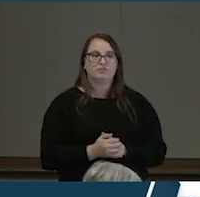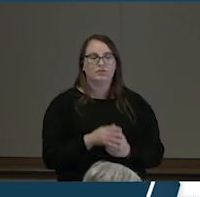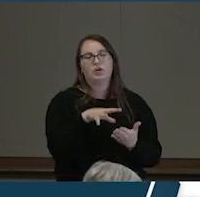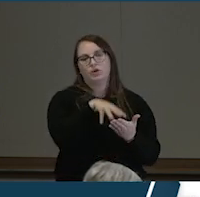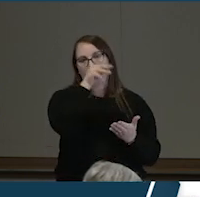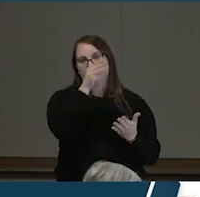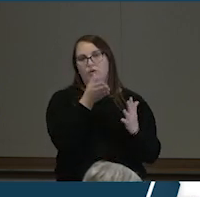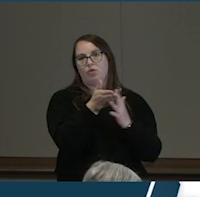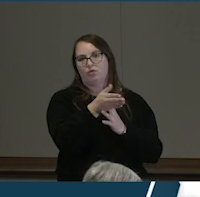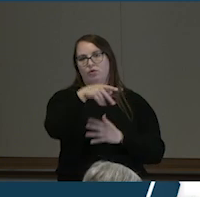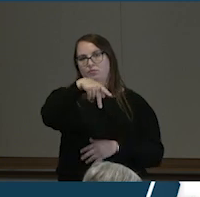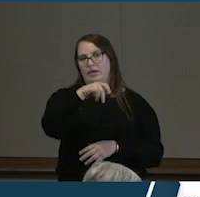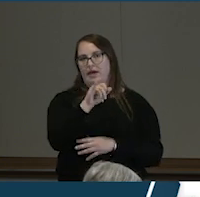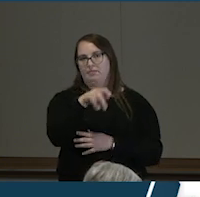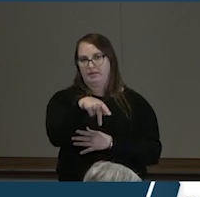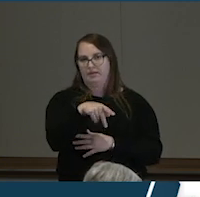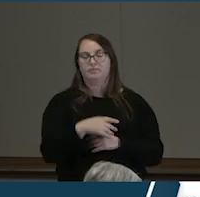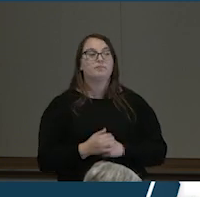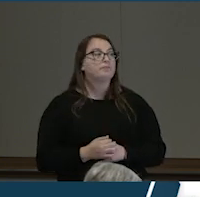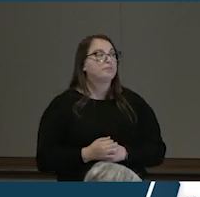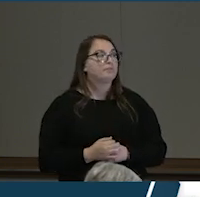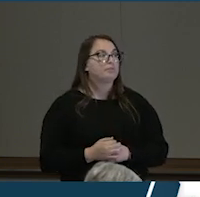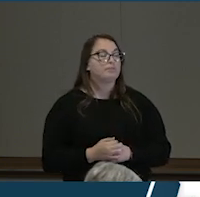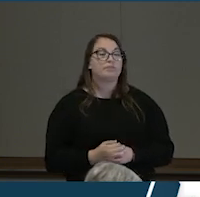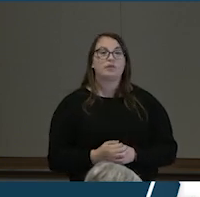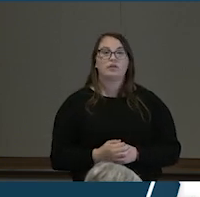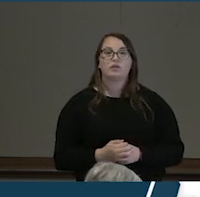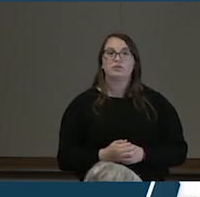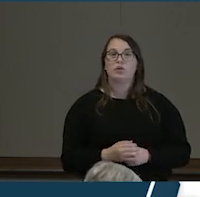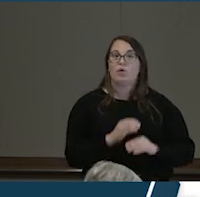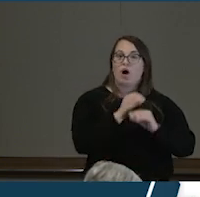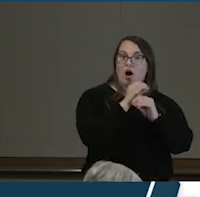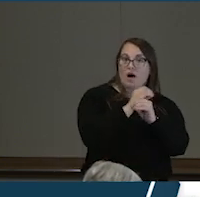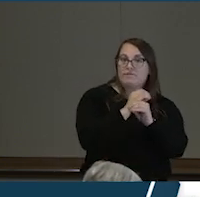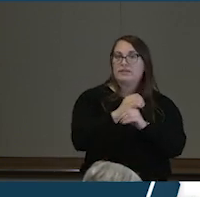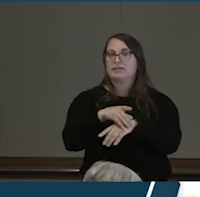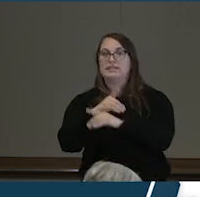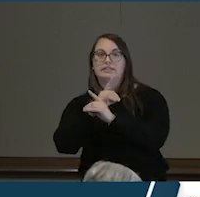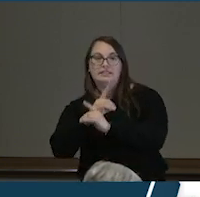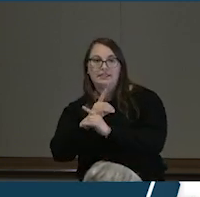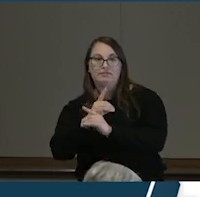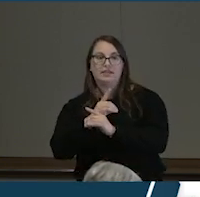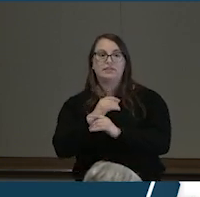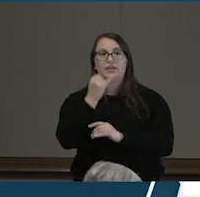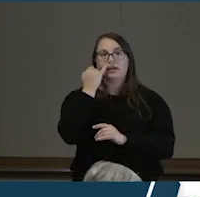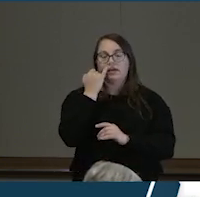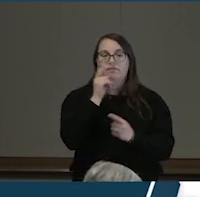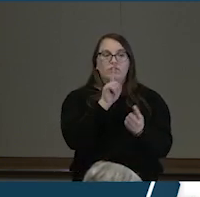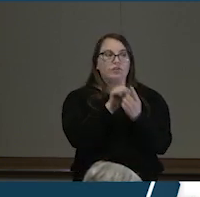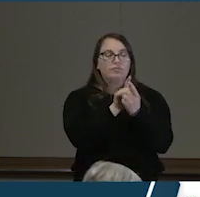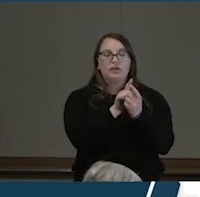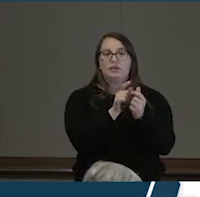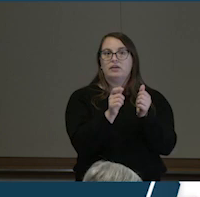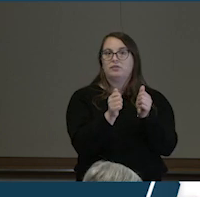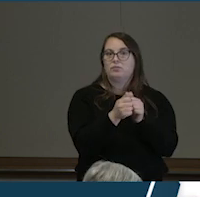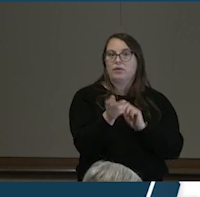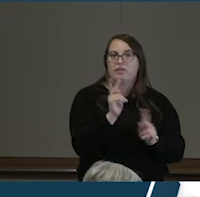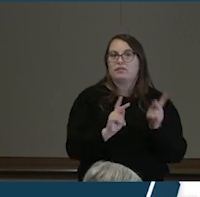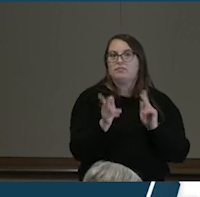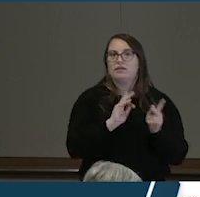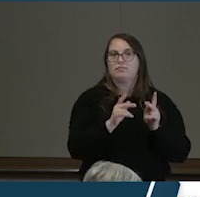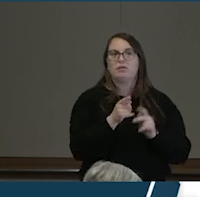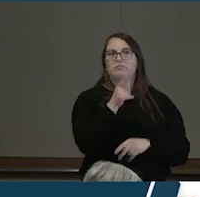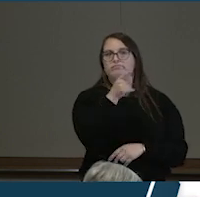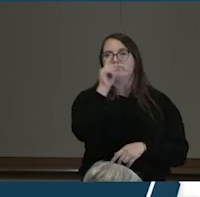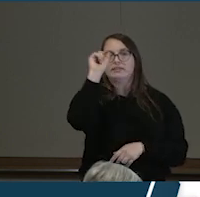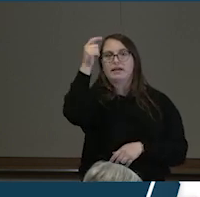Prepare for defense and offense. You have to know your topic. That's why I said if you meet with one of these people, whether it's up here in Tallahassee or not, if you don't know